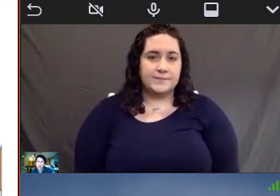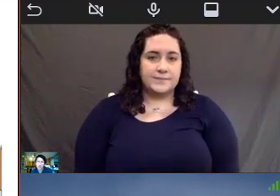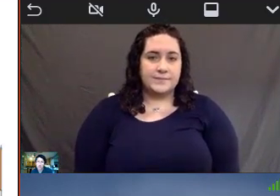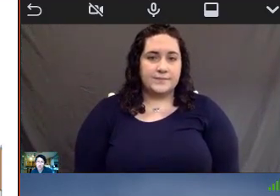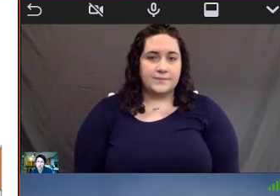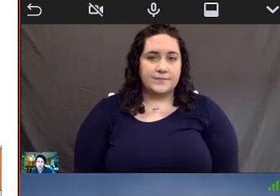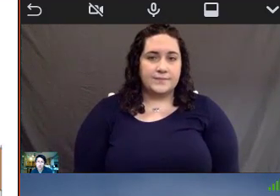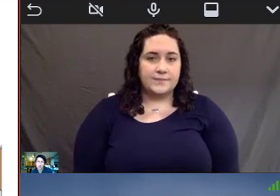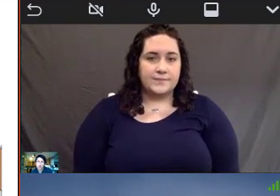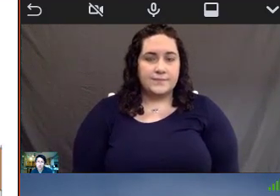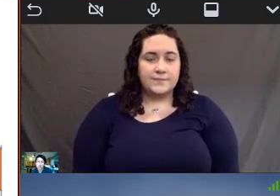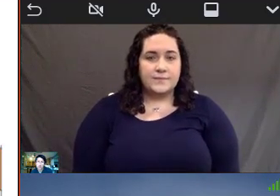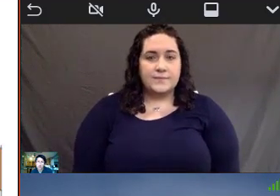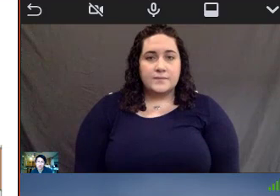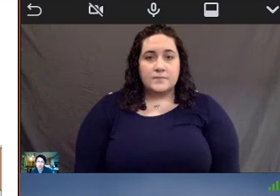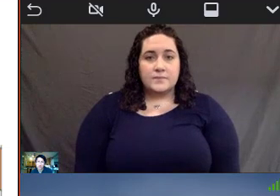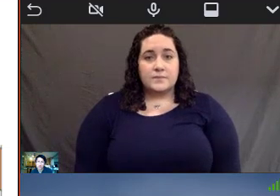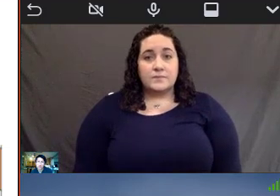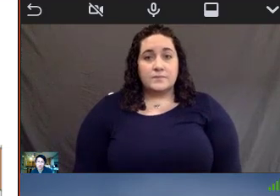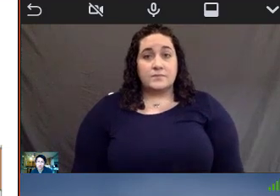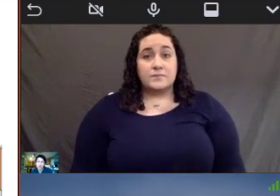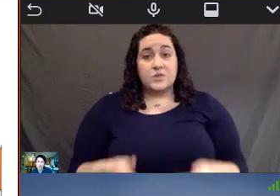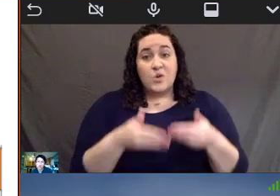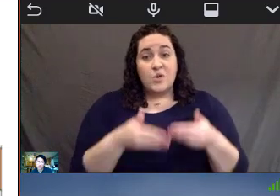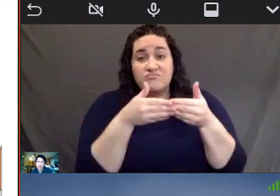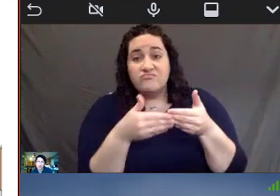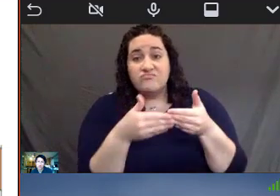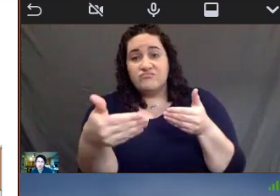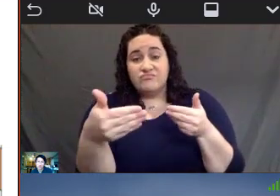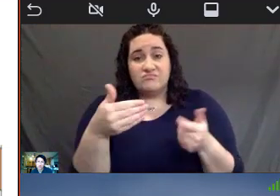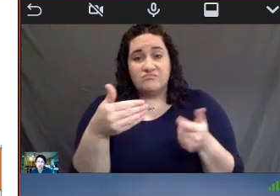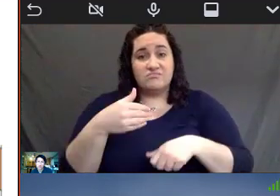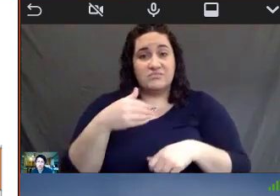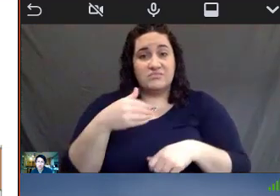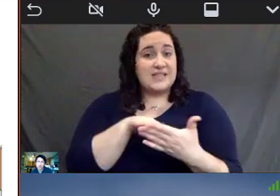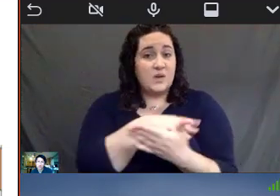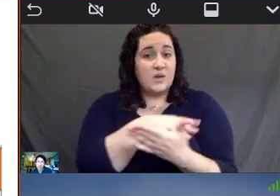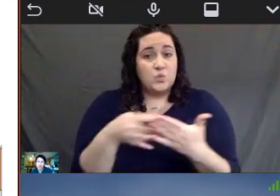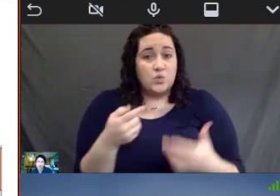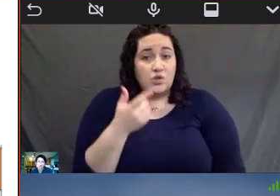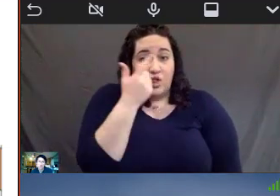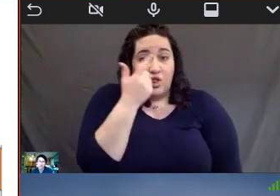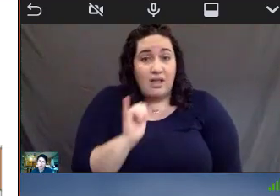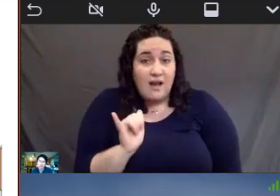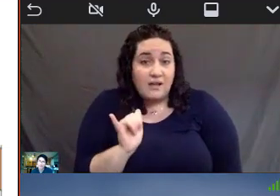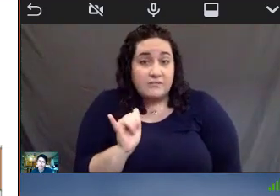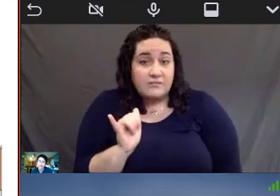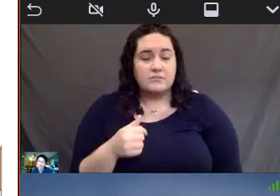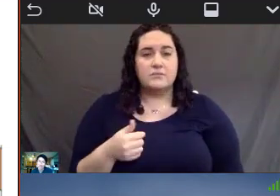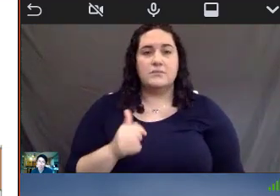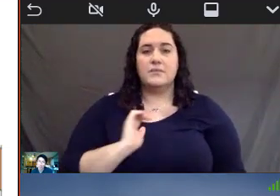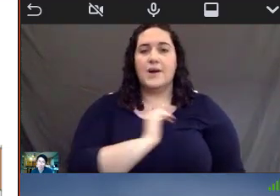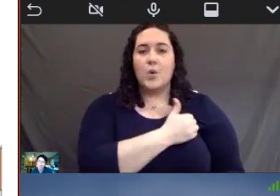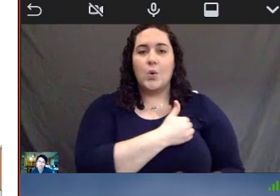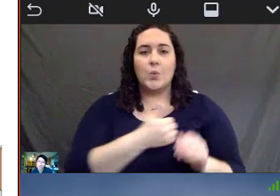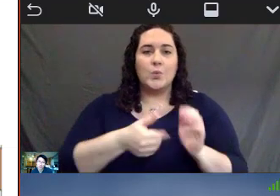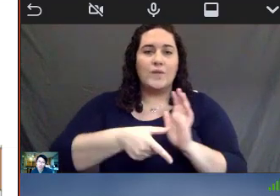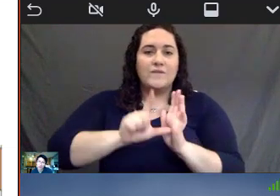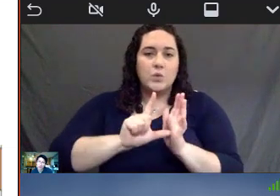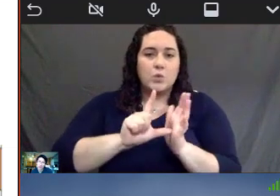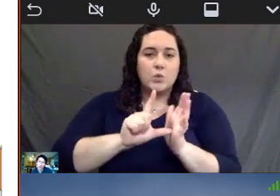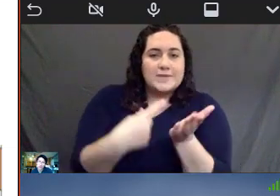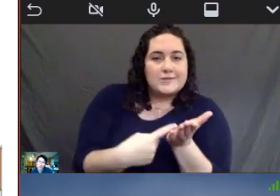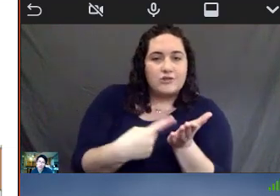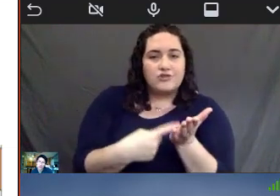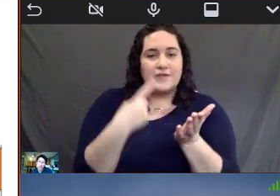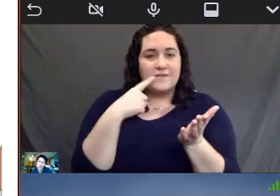For the remaining schedule, we lost our review week for Module 2. So I'd encourage